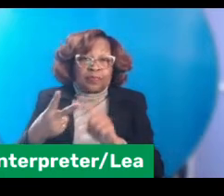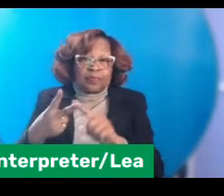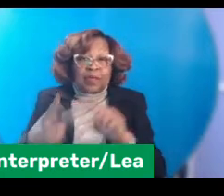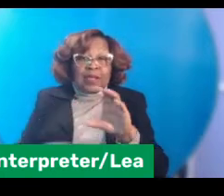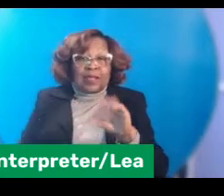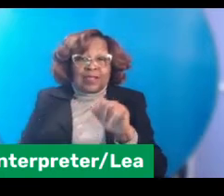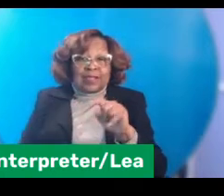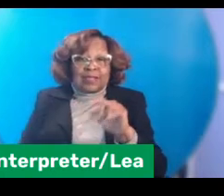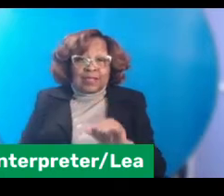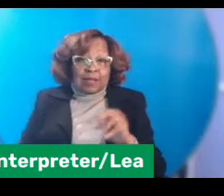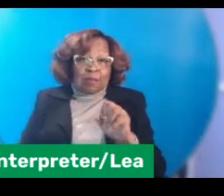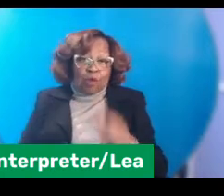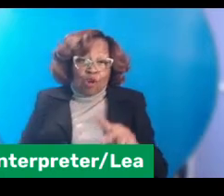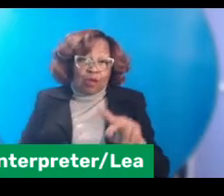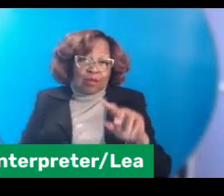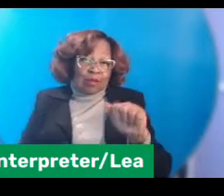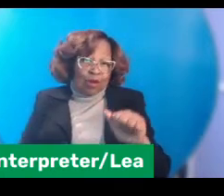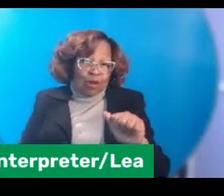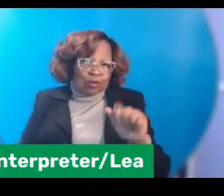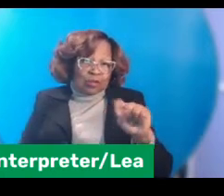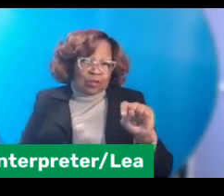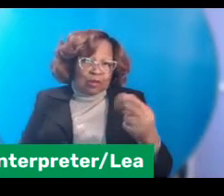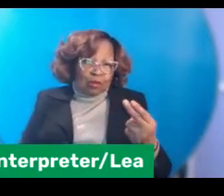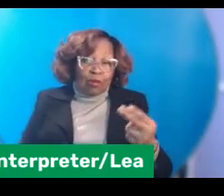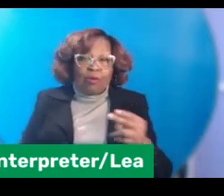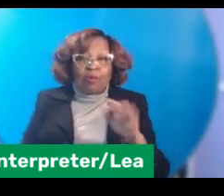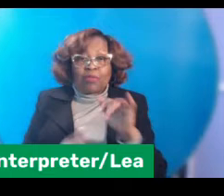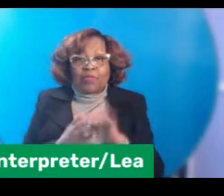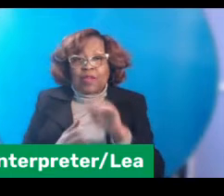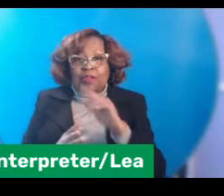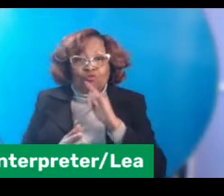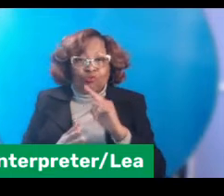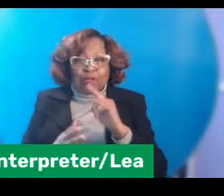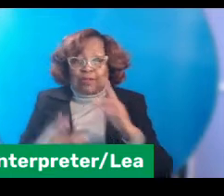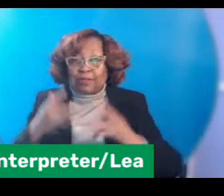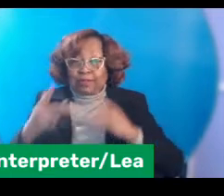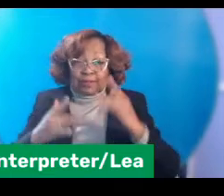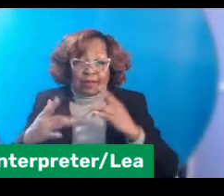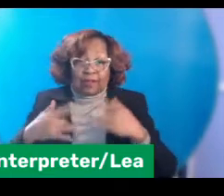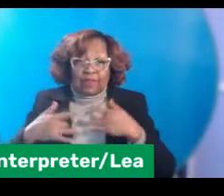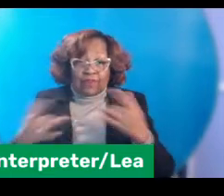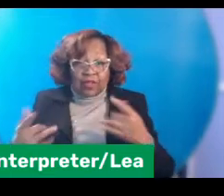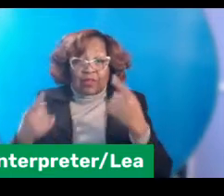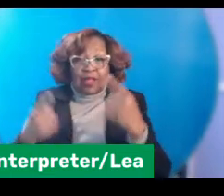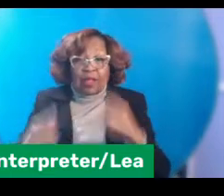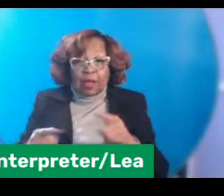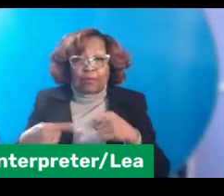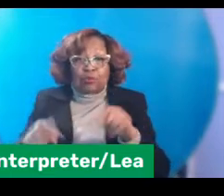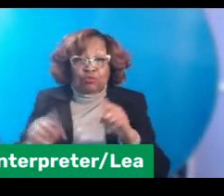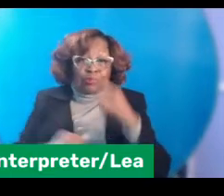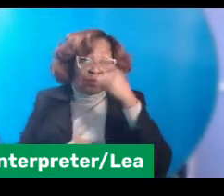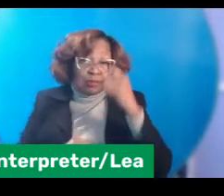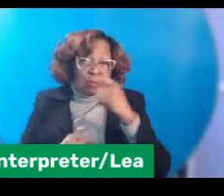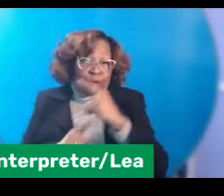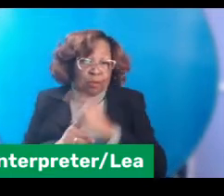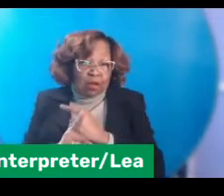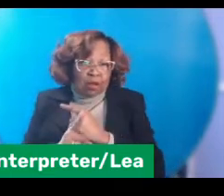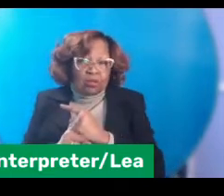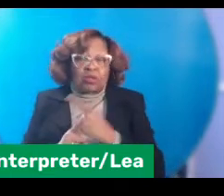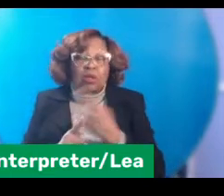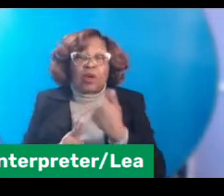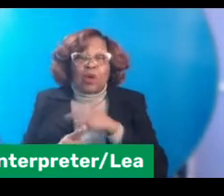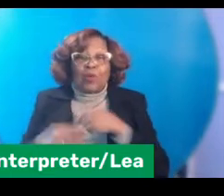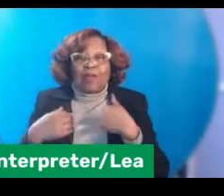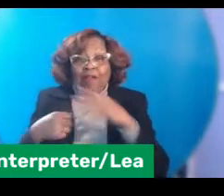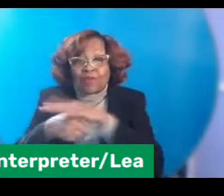at Austin Town Hall. This is a really exciting event that happens during the summer months where we have